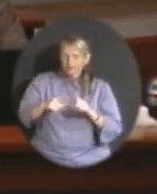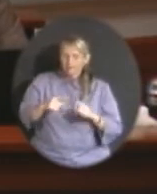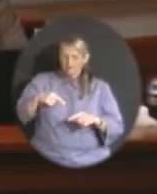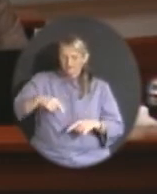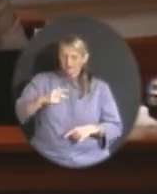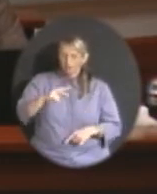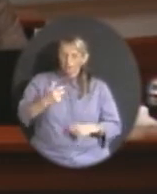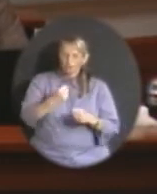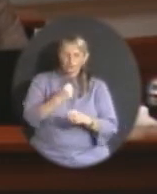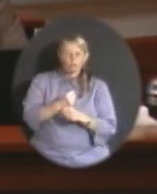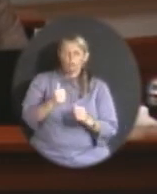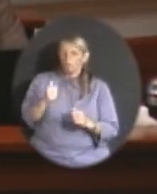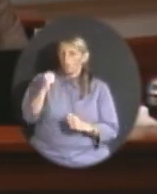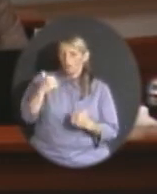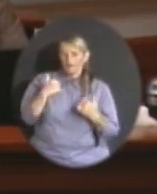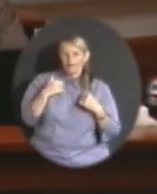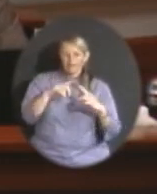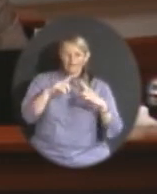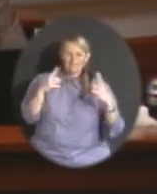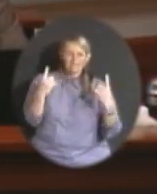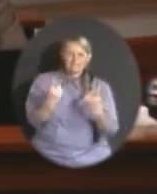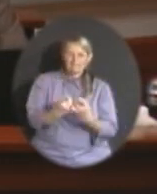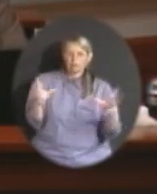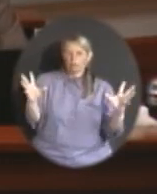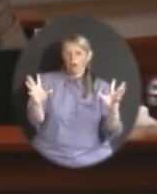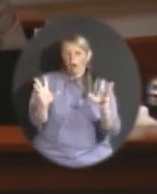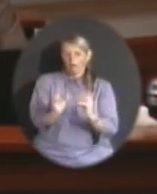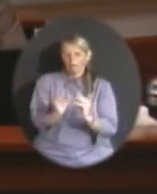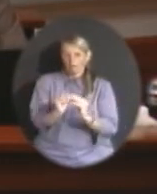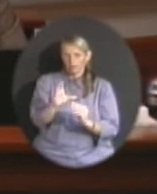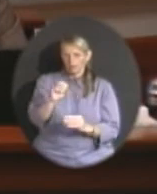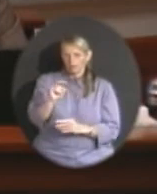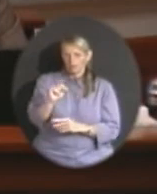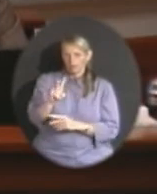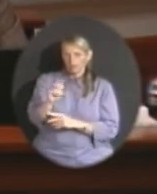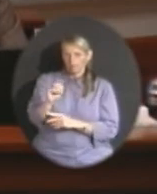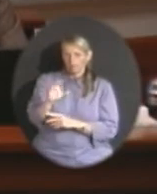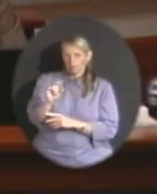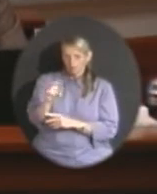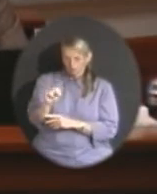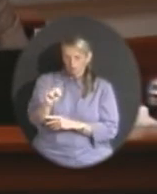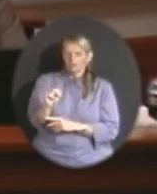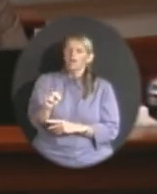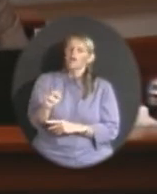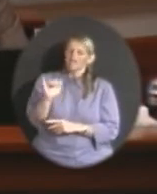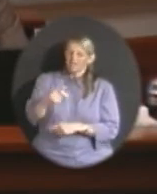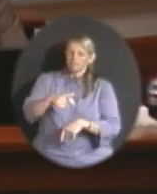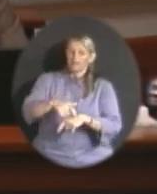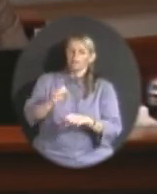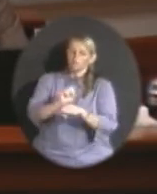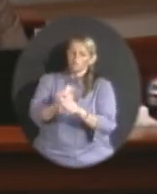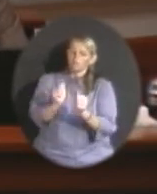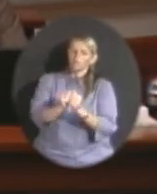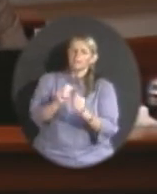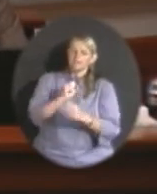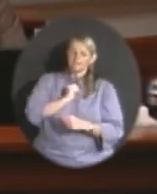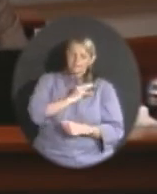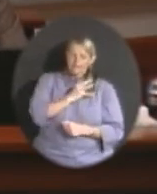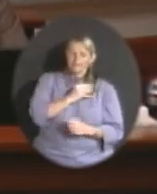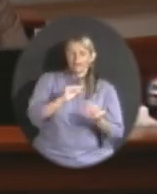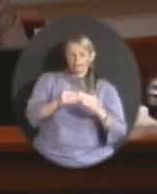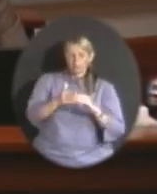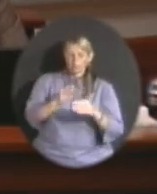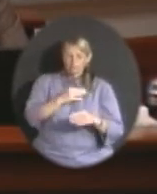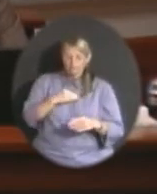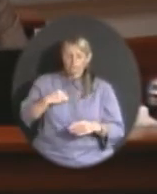district convocation. It was always a big event where we would come together with staff members and community members to kick off the start of school in our